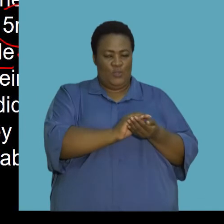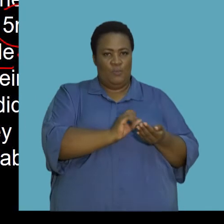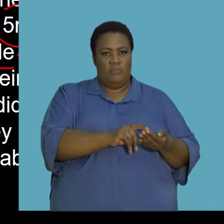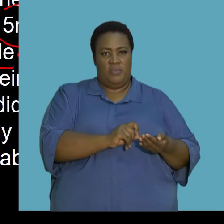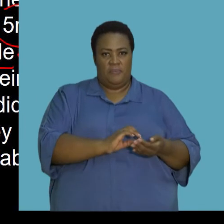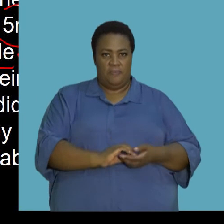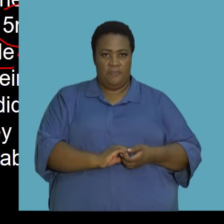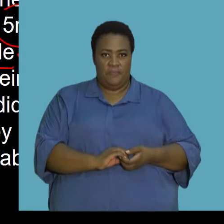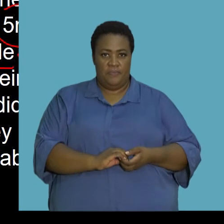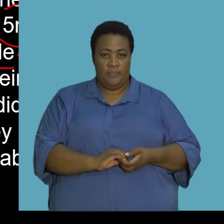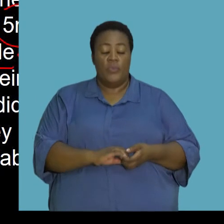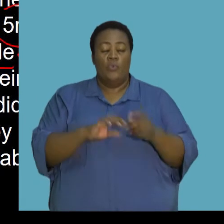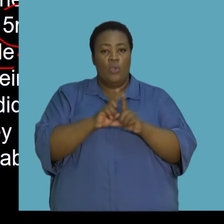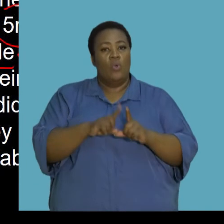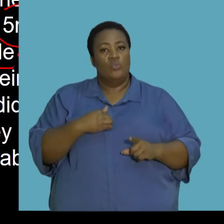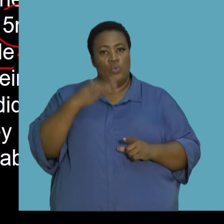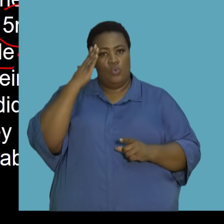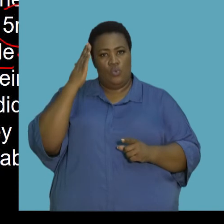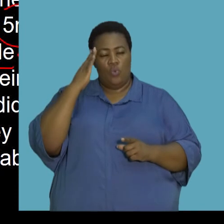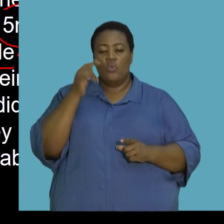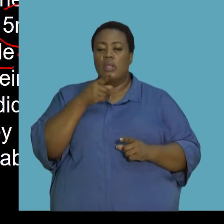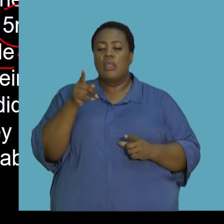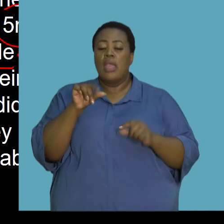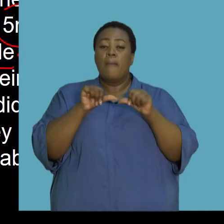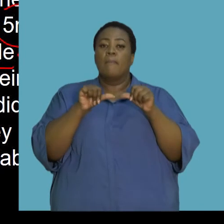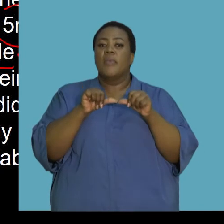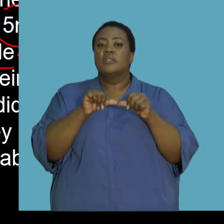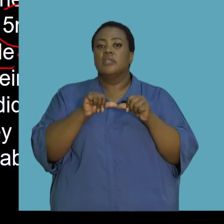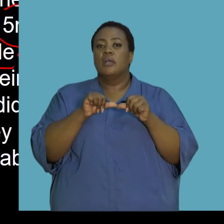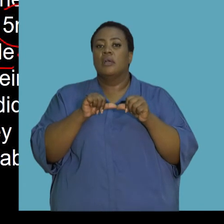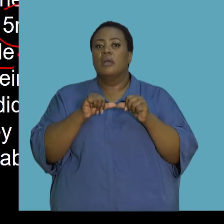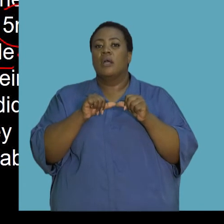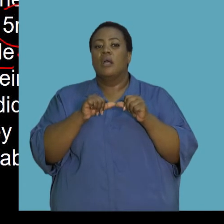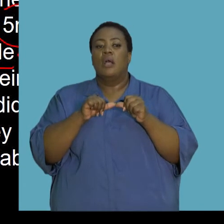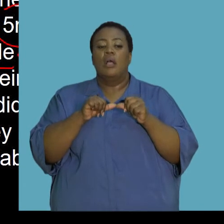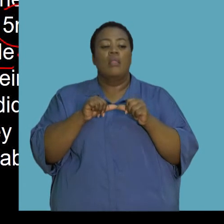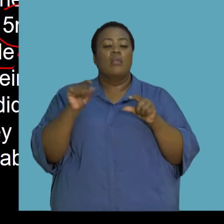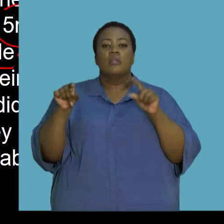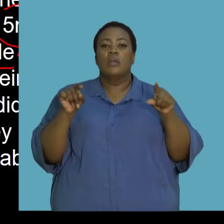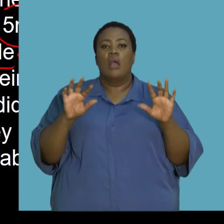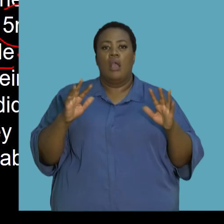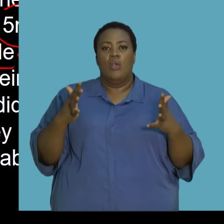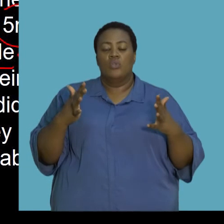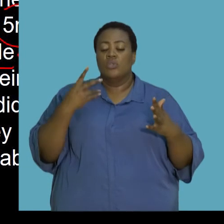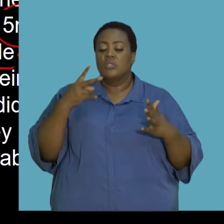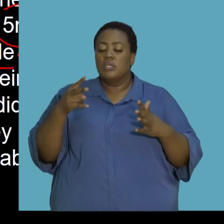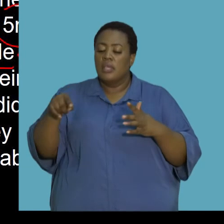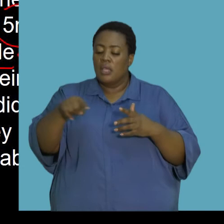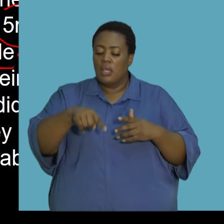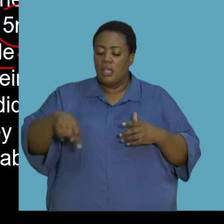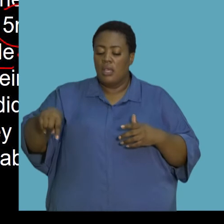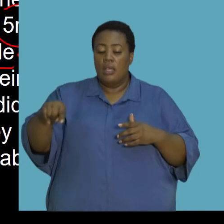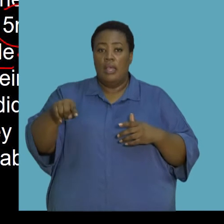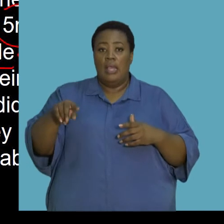Okay. So that's the independent variable. We also know that they've got to measure these. And so here you see that they've measured the